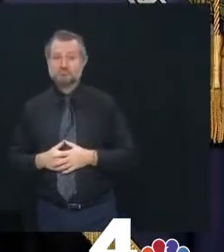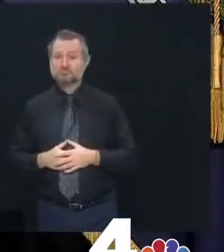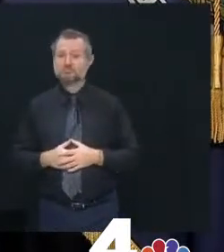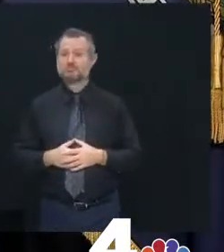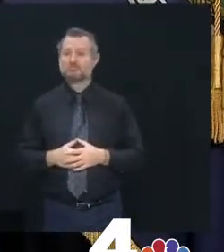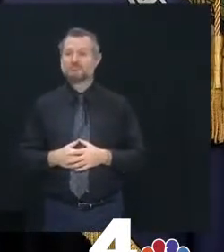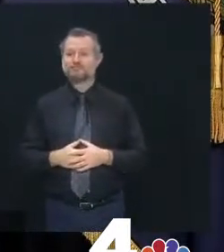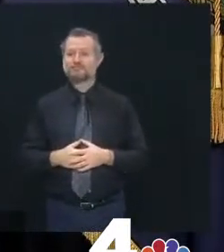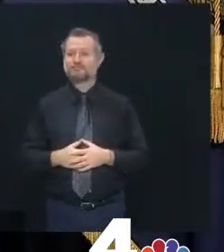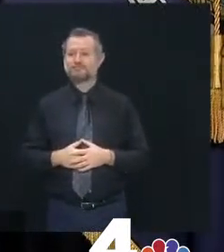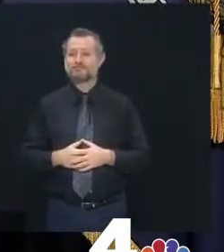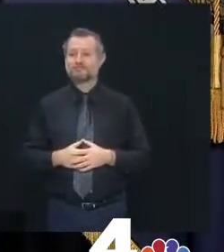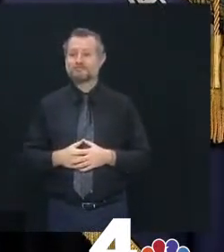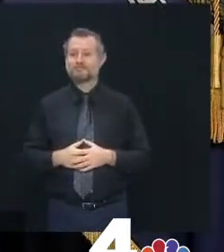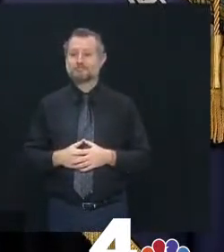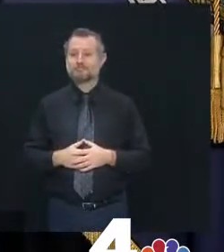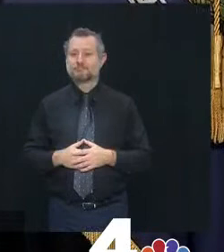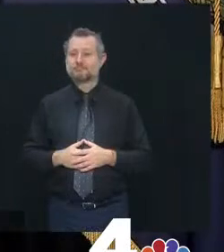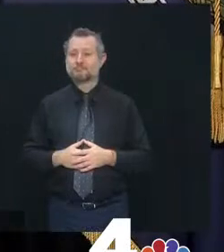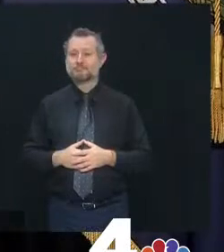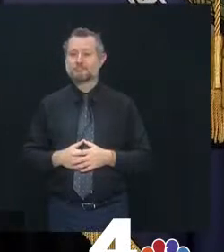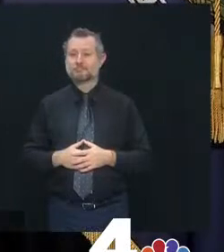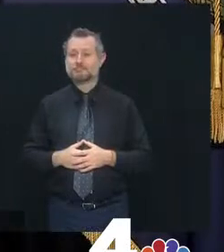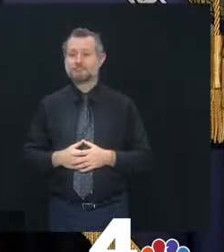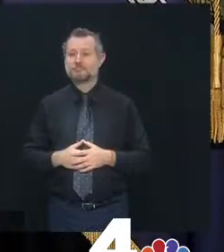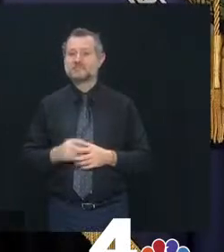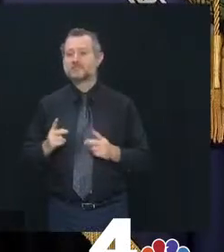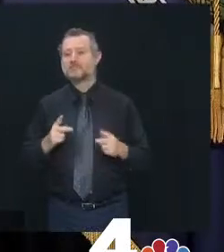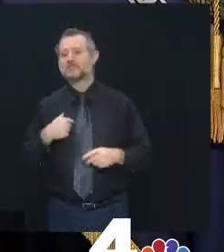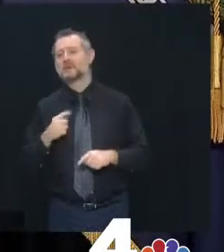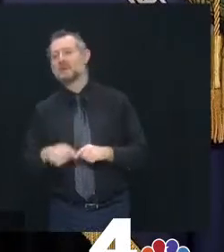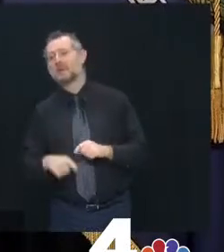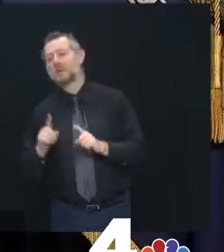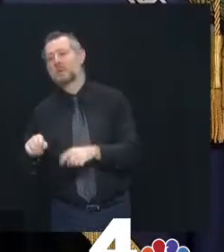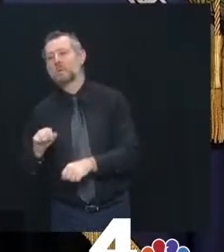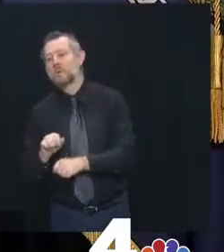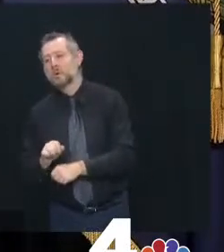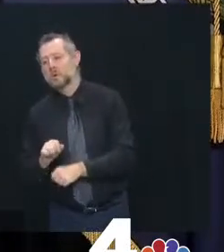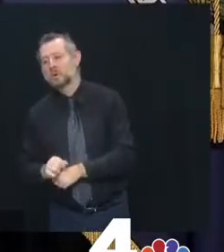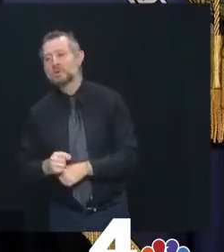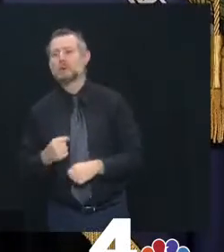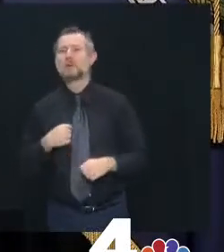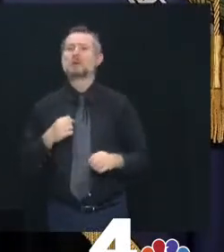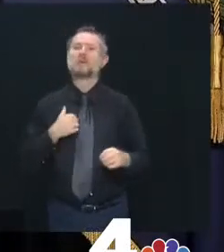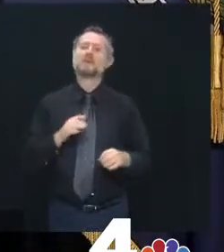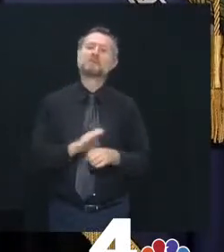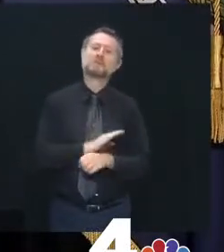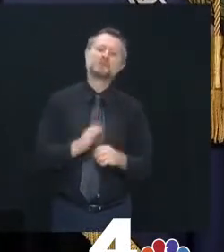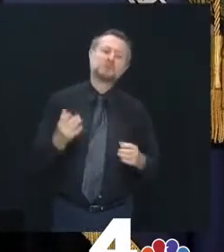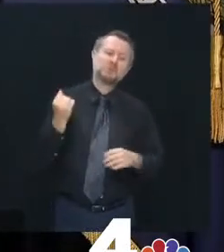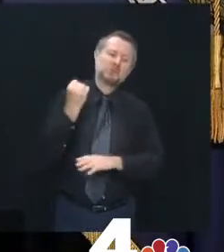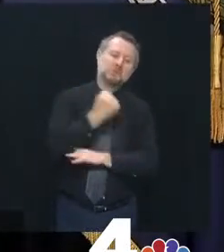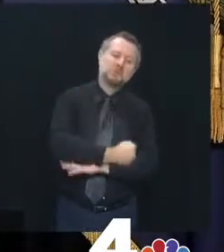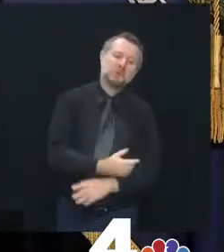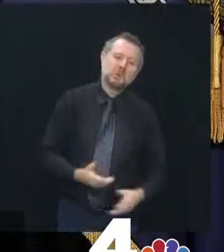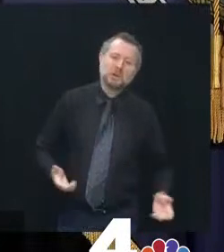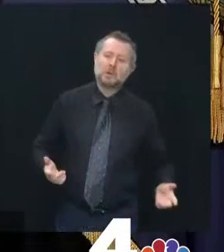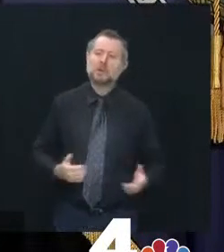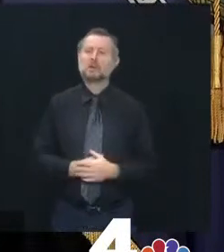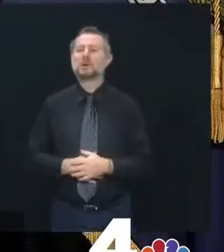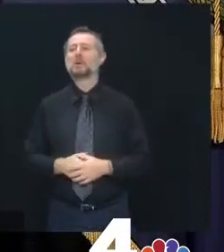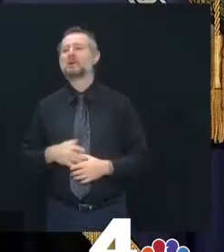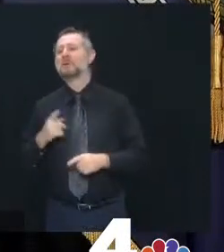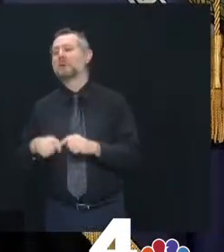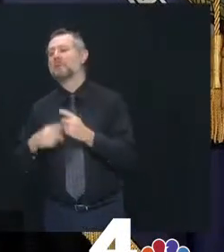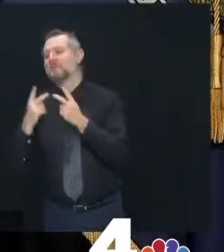concerned about, I can't go to work. I closed my business. I can't go see a loved one